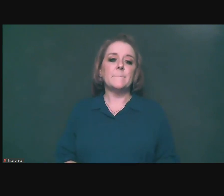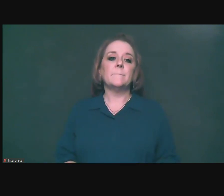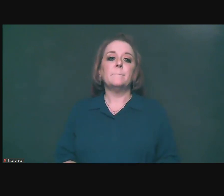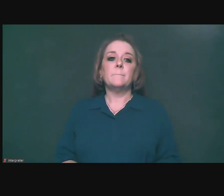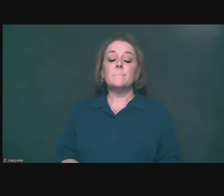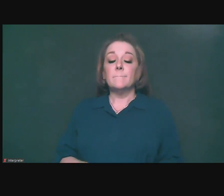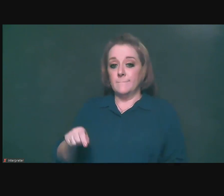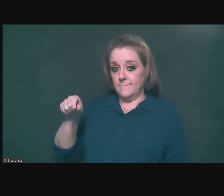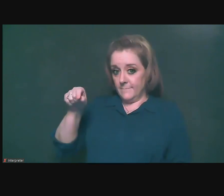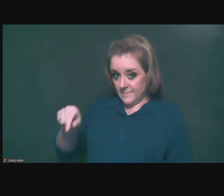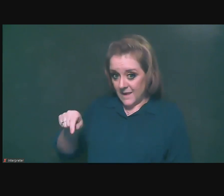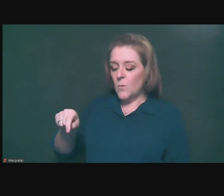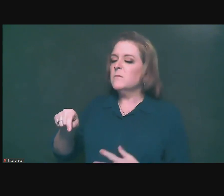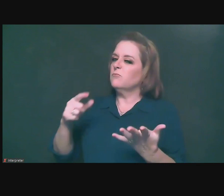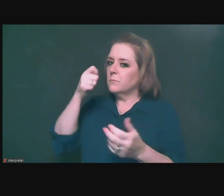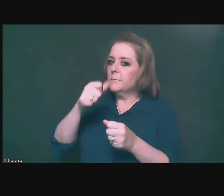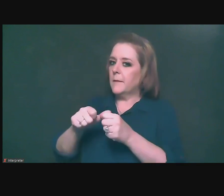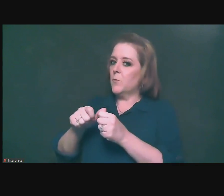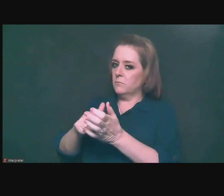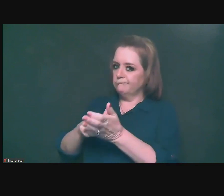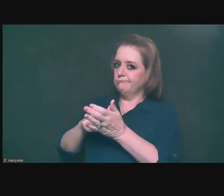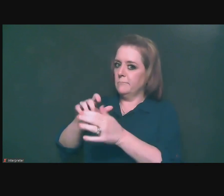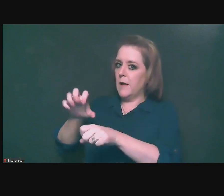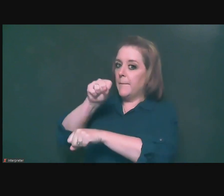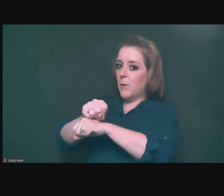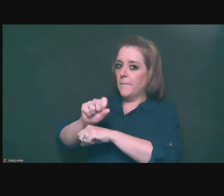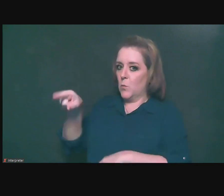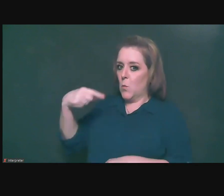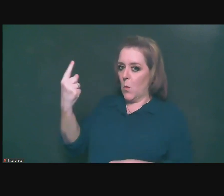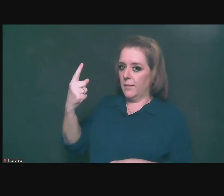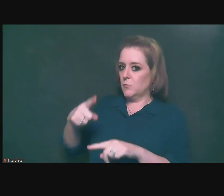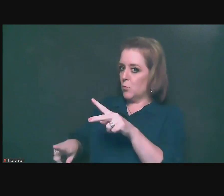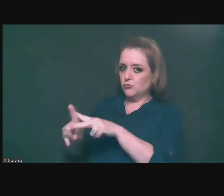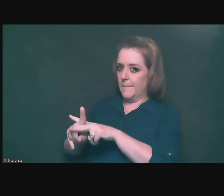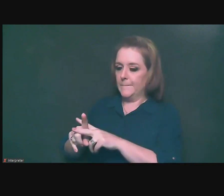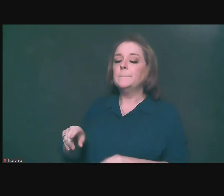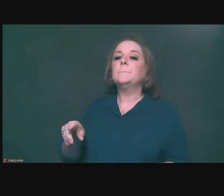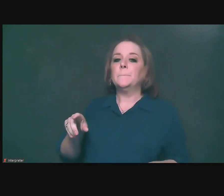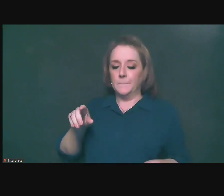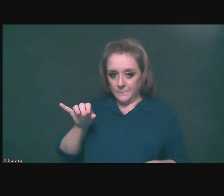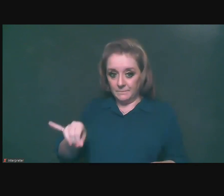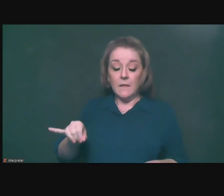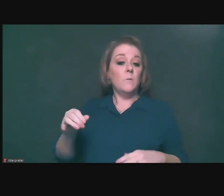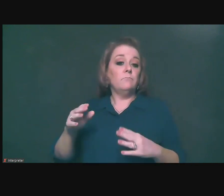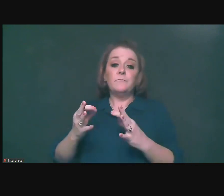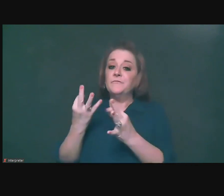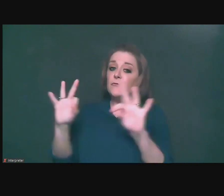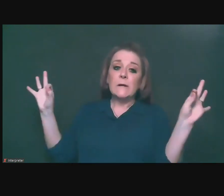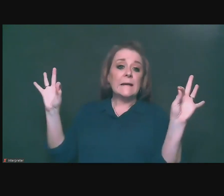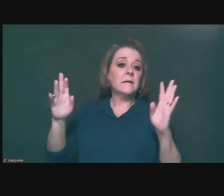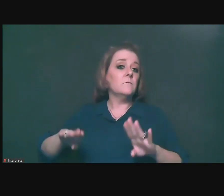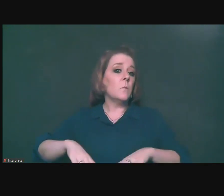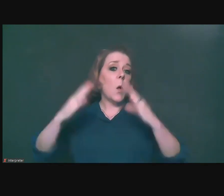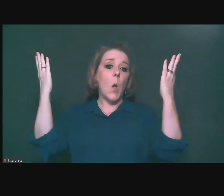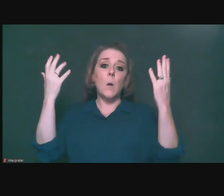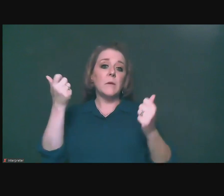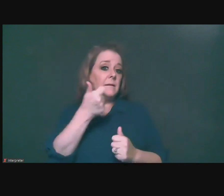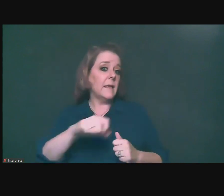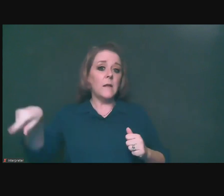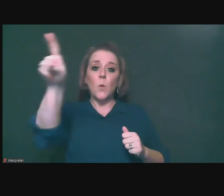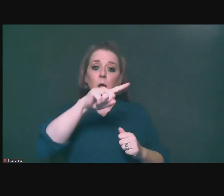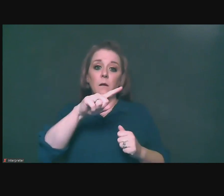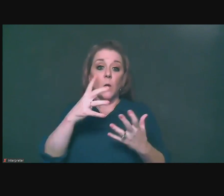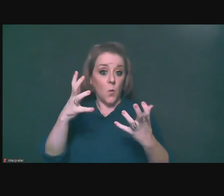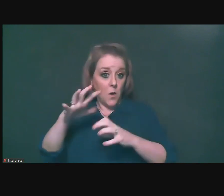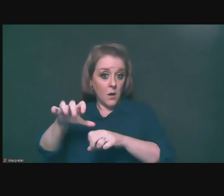This is a by appointment only clinic, but it's open to anybody in the community, and it is free. And to set up an appointment, call the